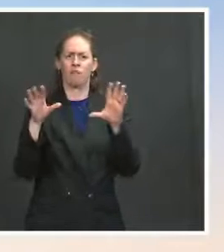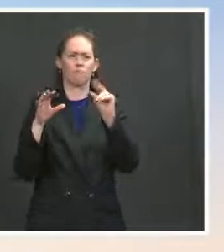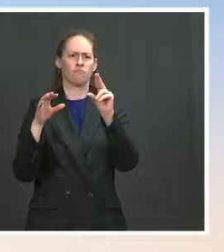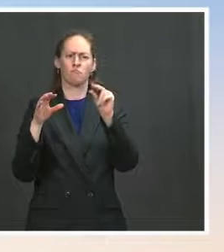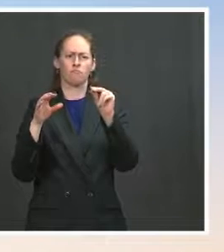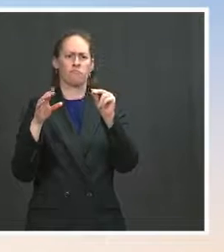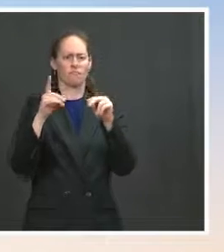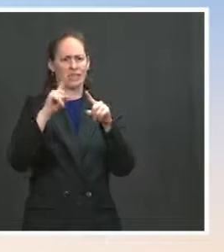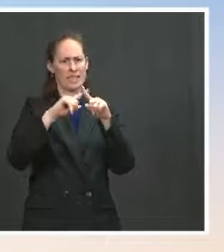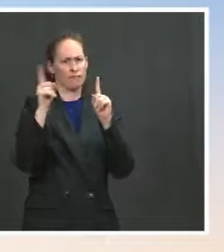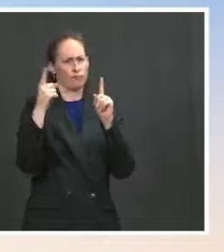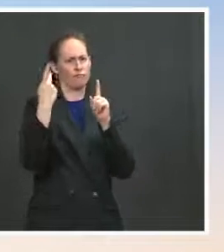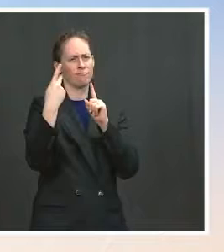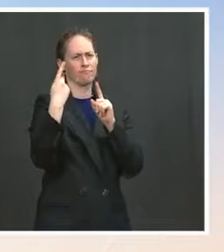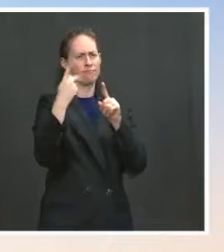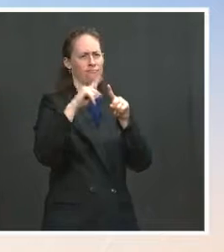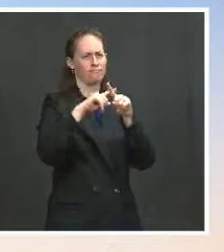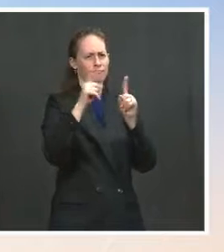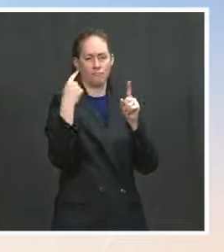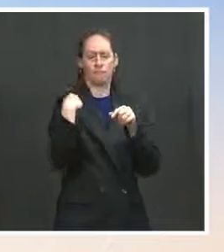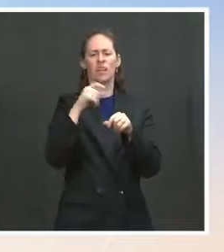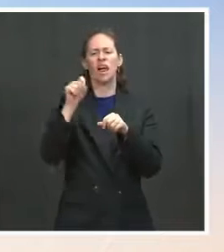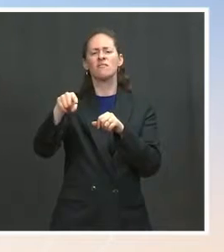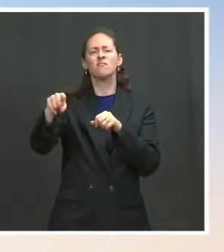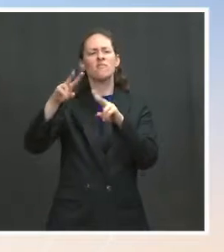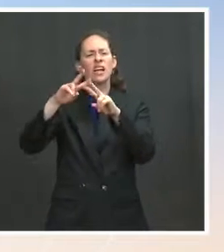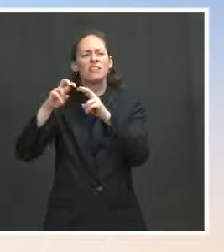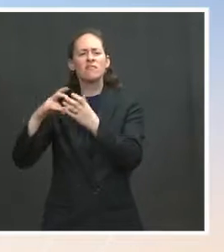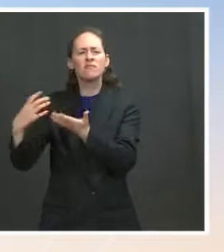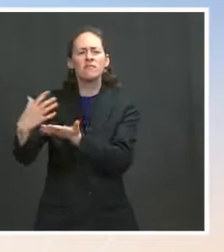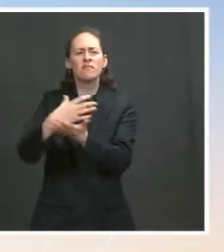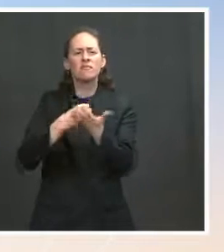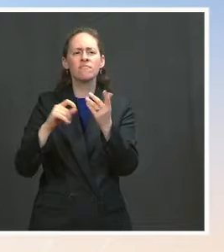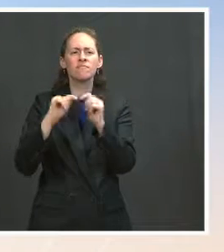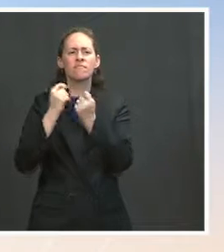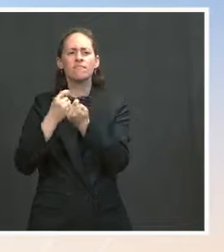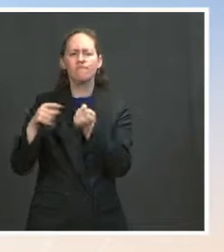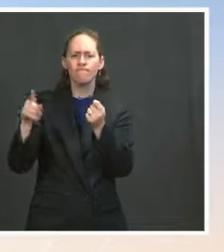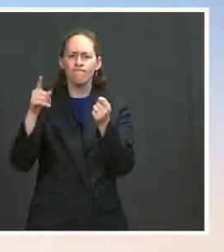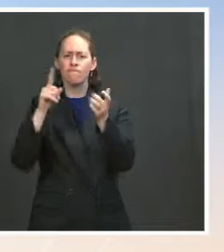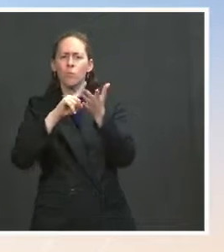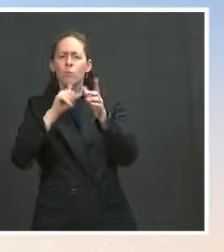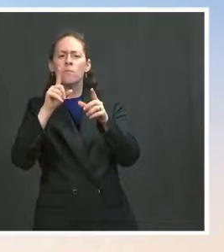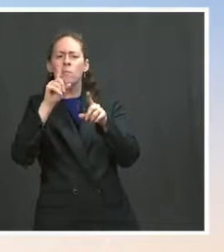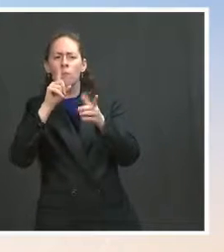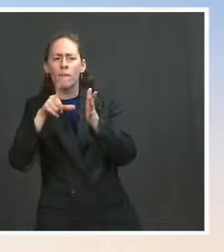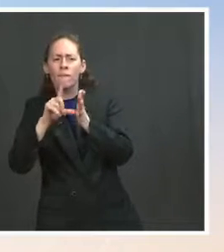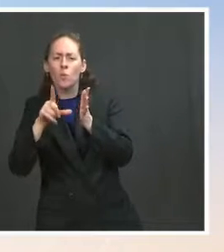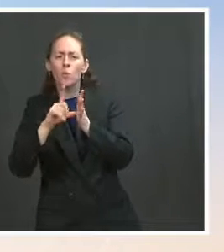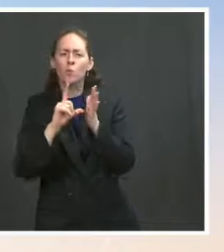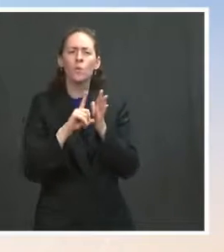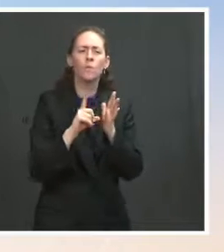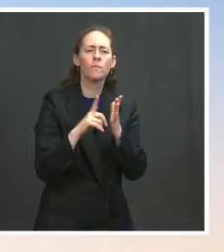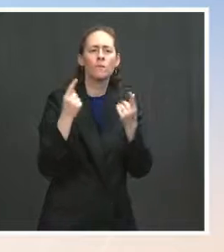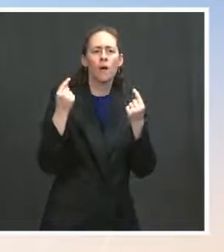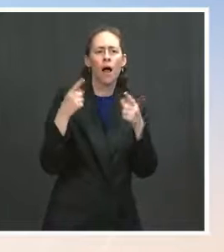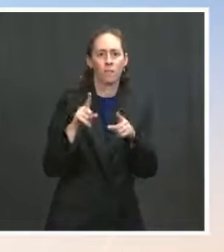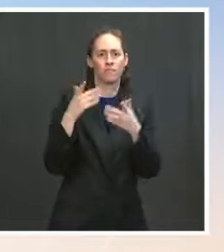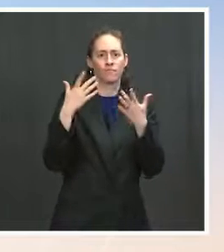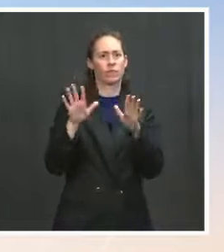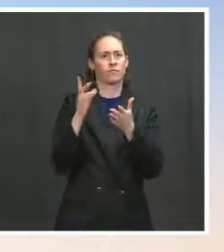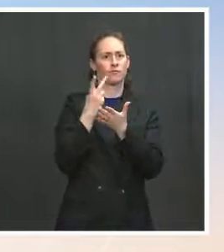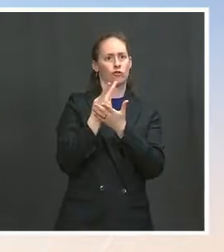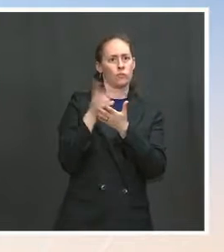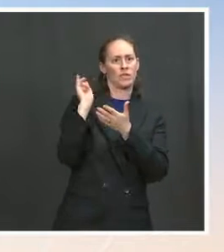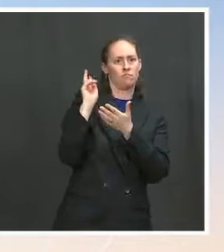intelligence team to do an internal review, an internal assessment. When that was done several weeks ago, he asked it to be made public